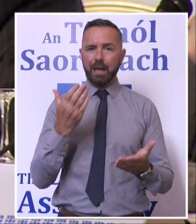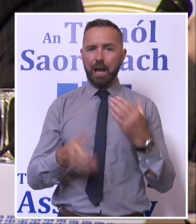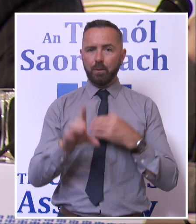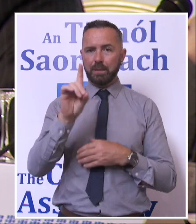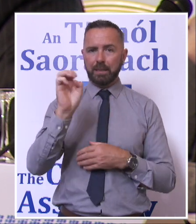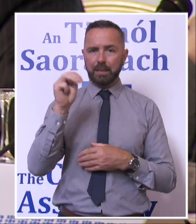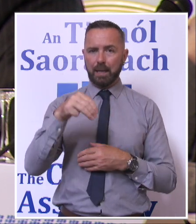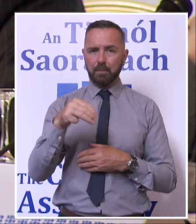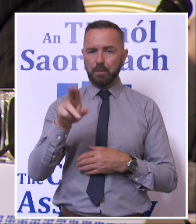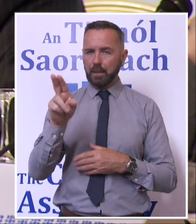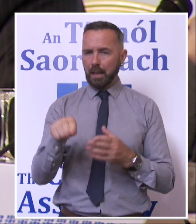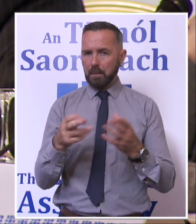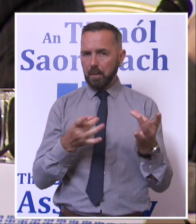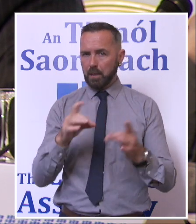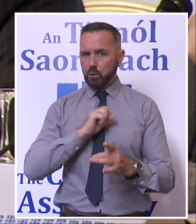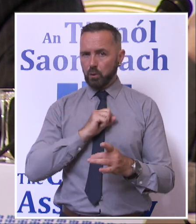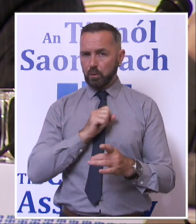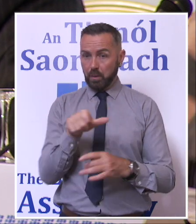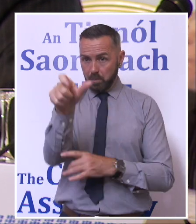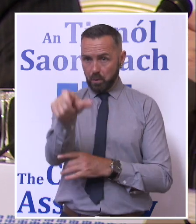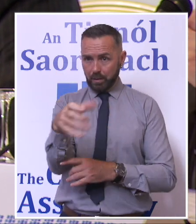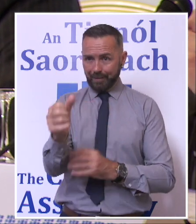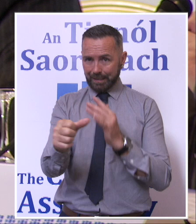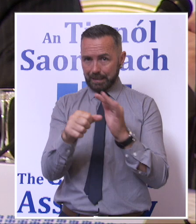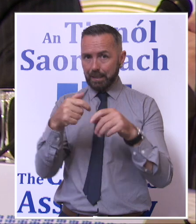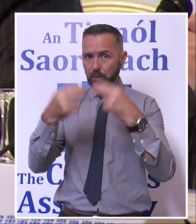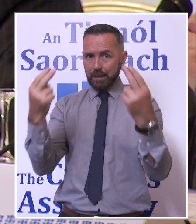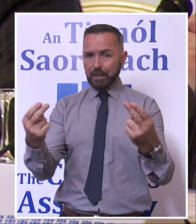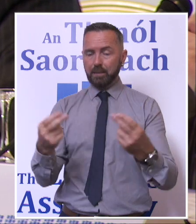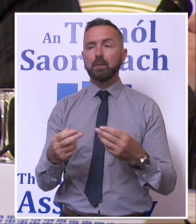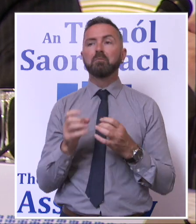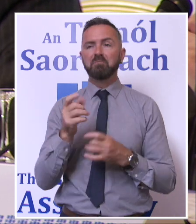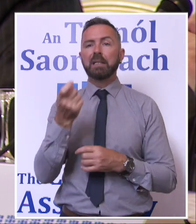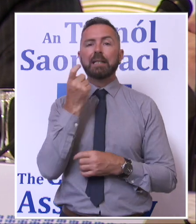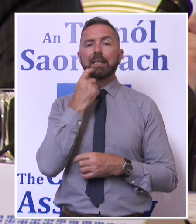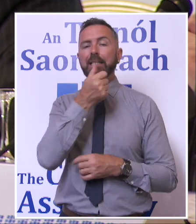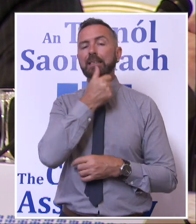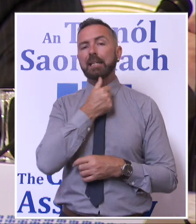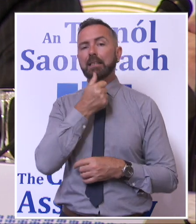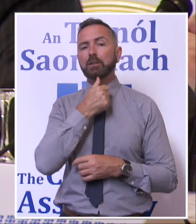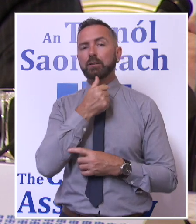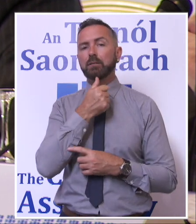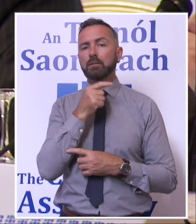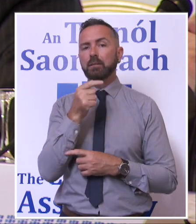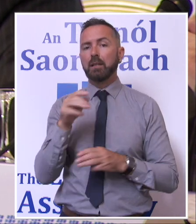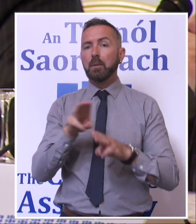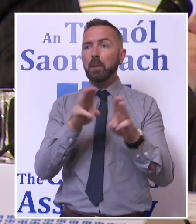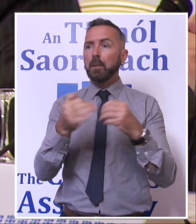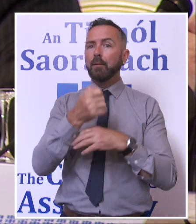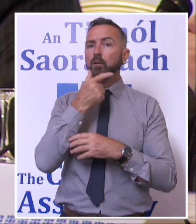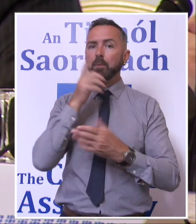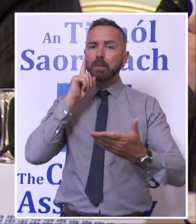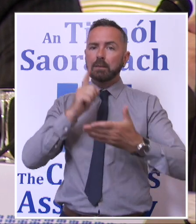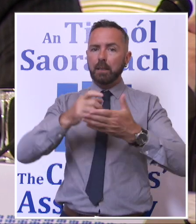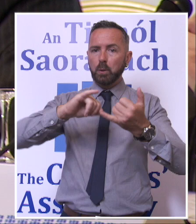candidates have the skills and the experience required? This is the easiest answer. This is a democratic choice made by the citizens of Dublin. They